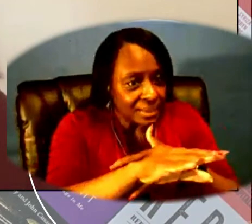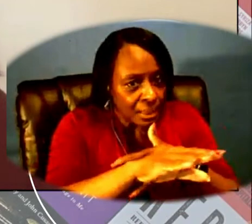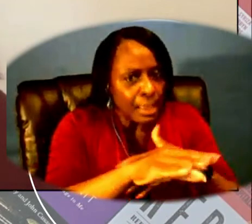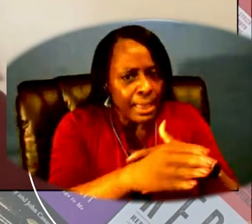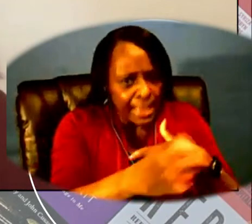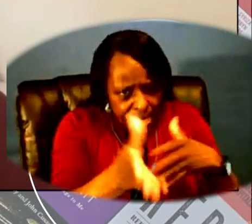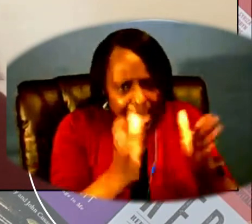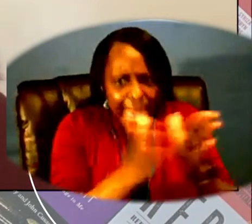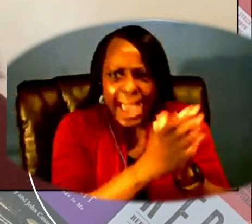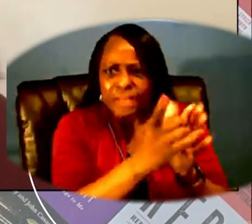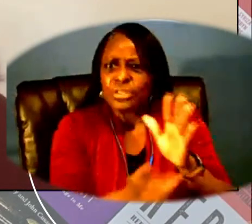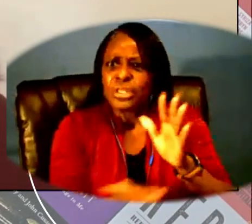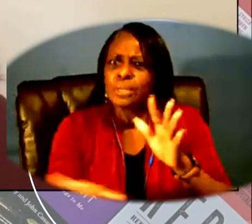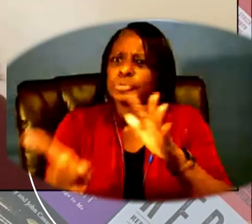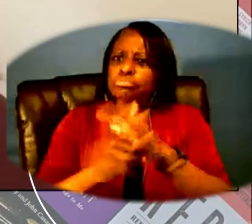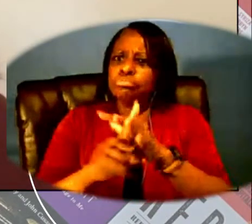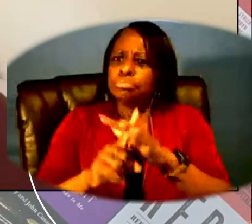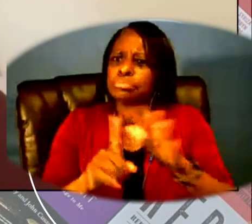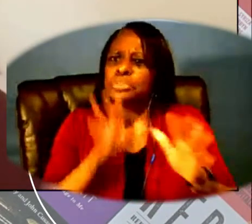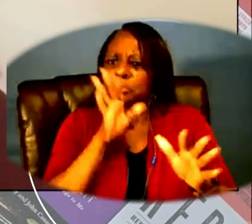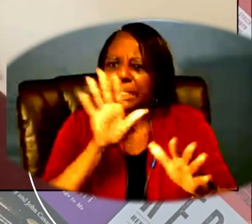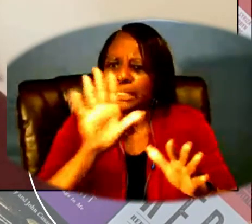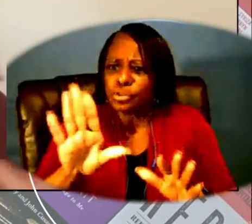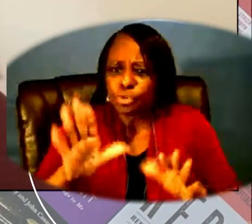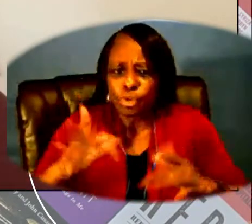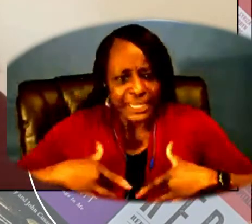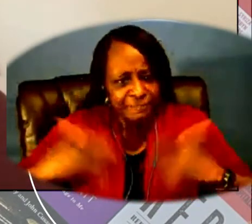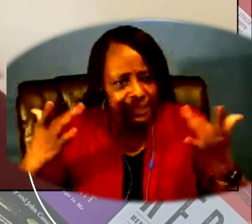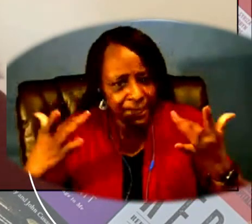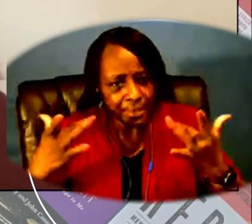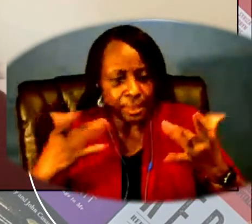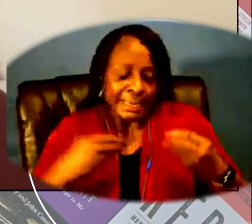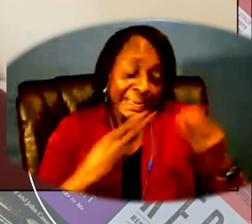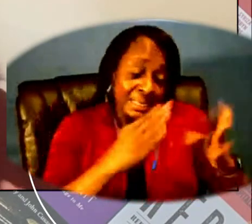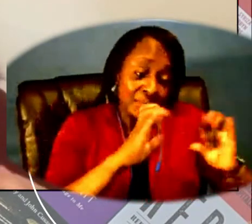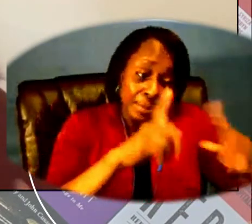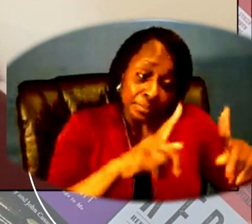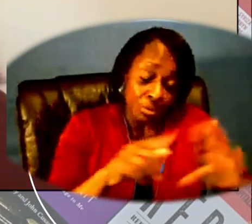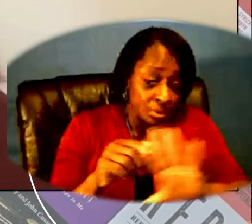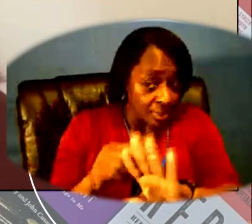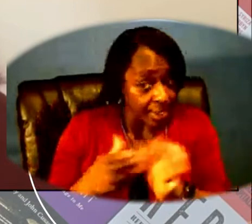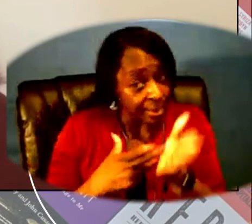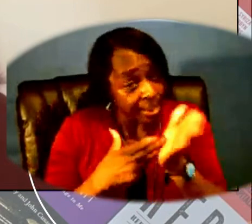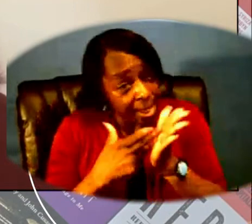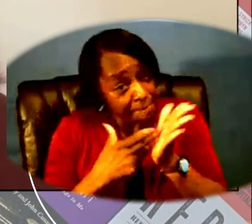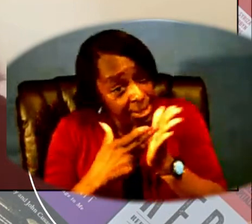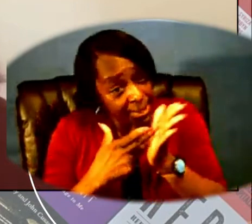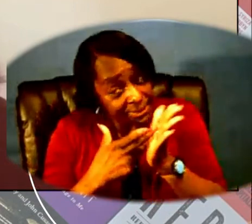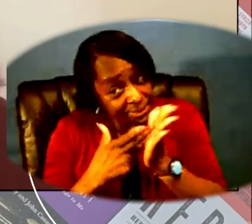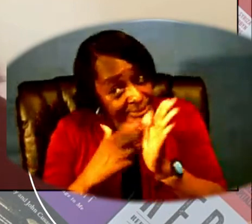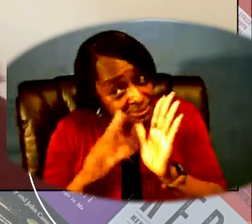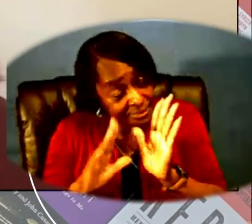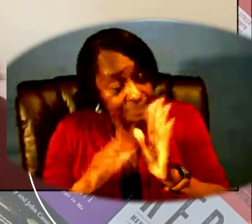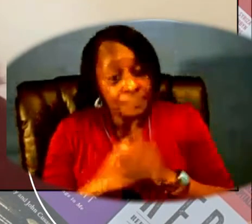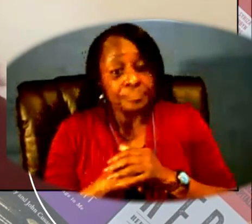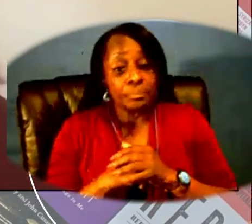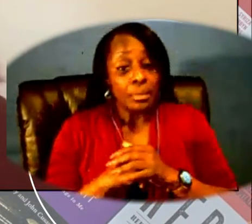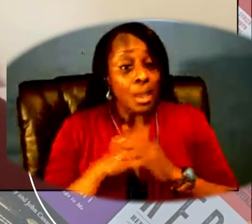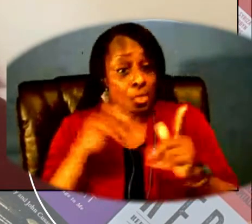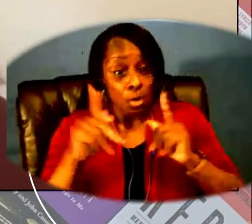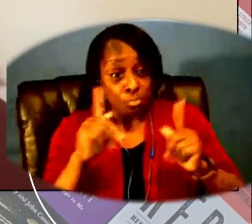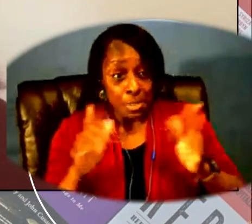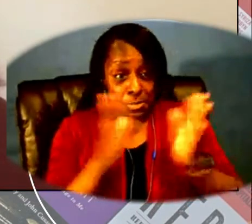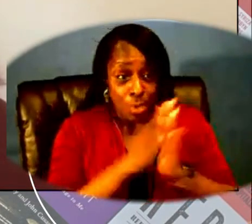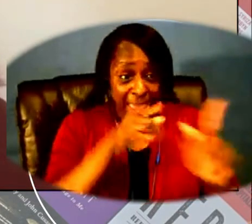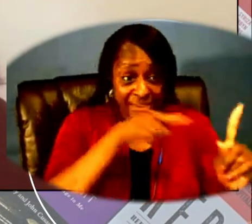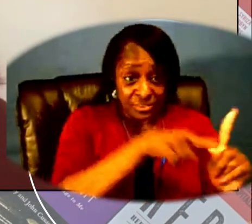events, because it's going to give them opportunity. Now, I'm not going to lie. Those individuals that you ask to speak should